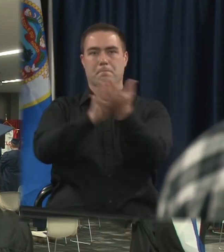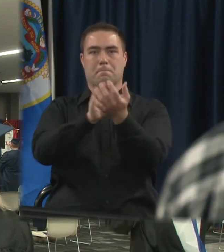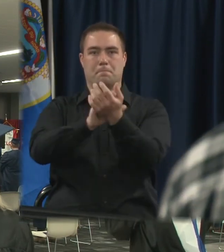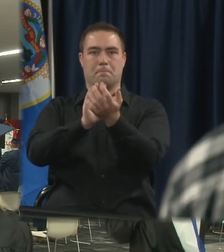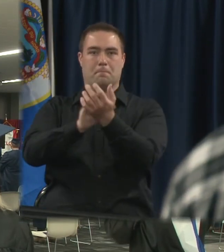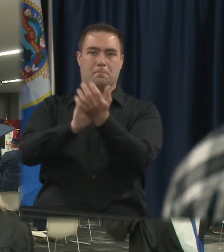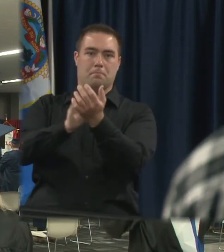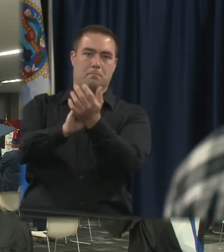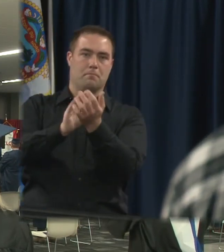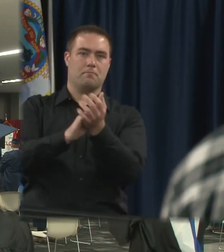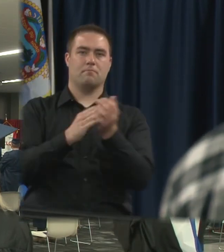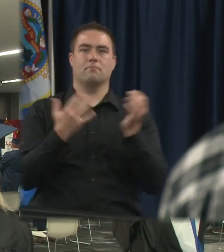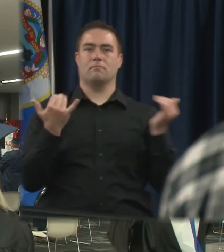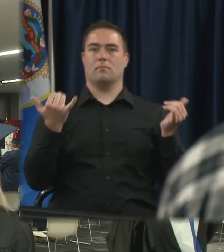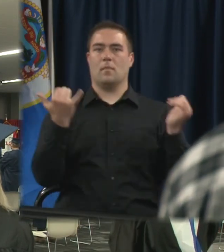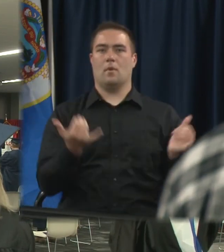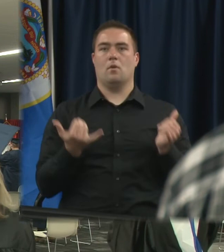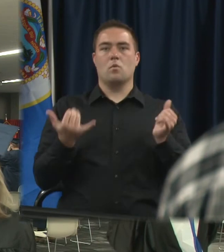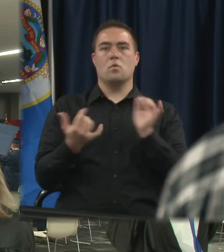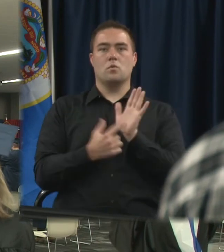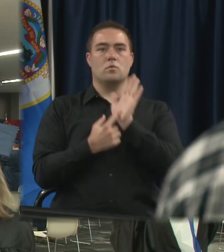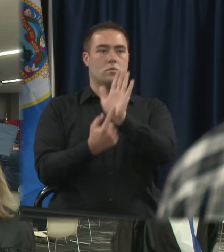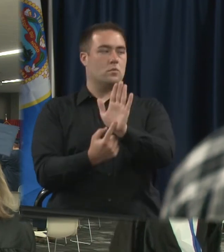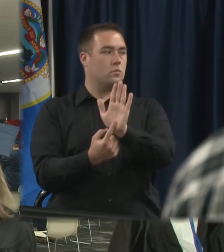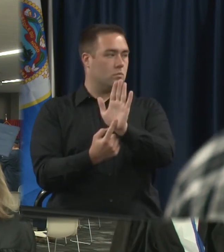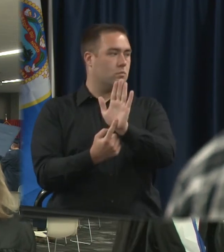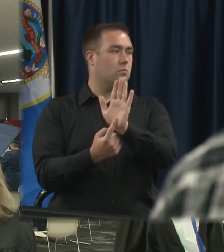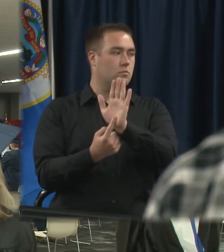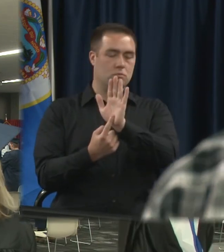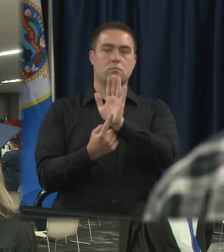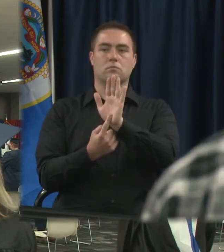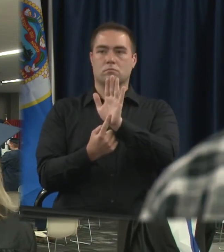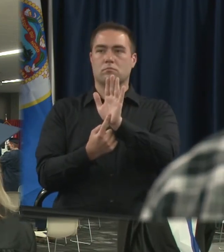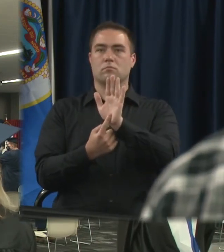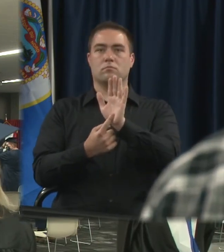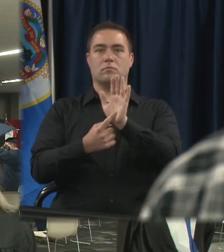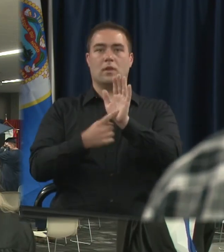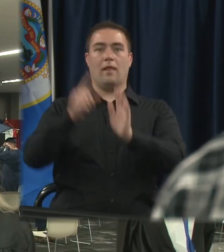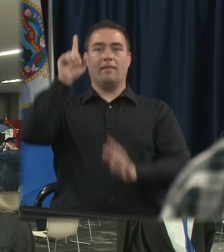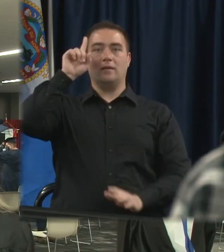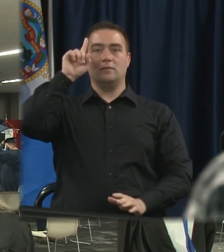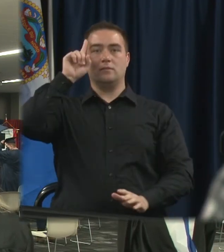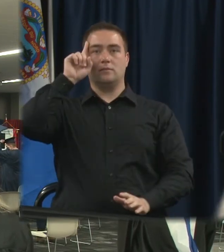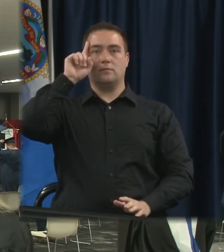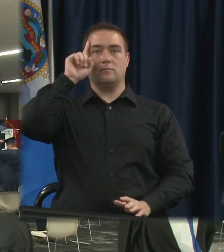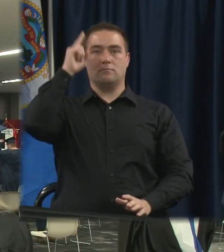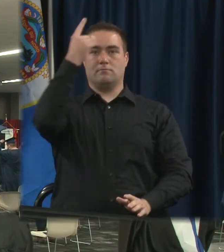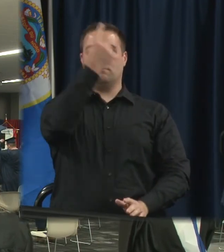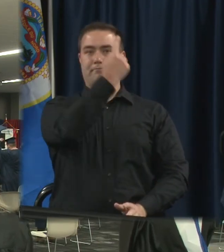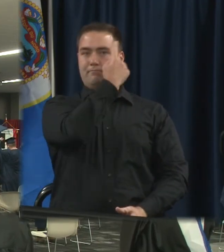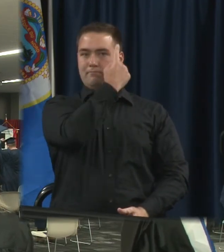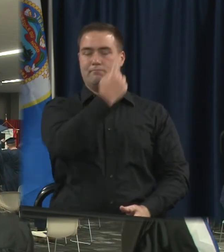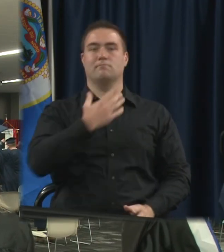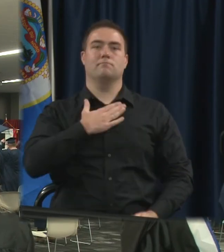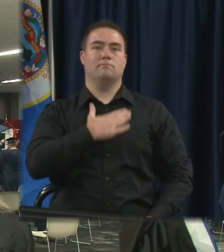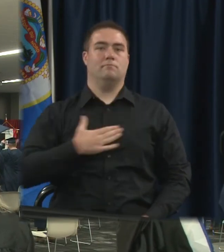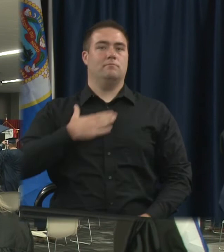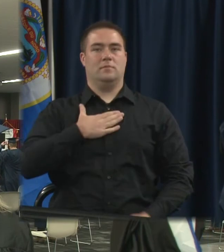And now to signify the receipt of your degree, you can move the tassel on your cap from the right to the left side.